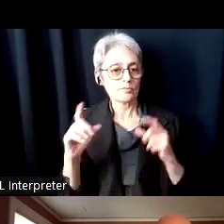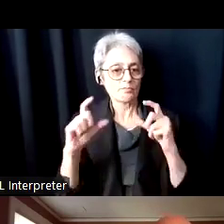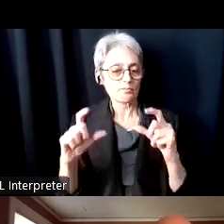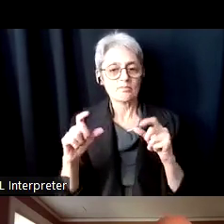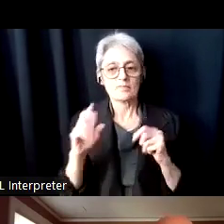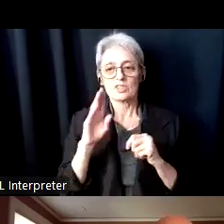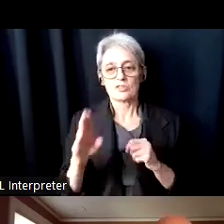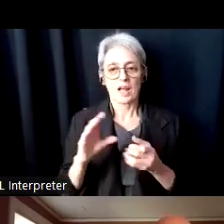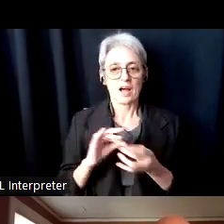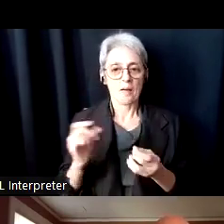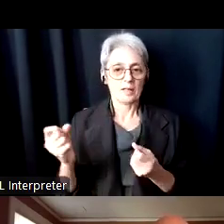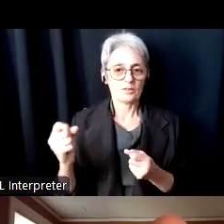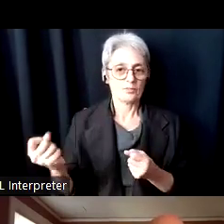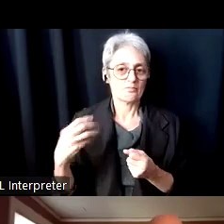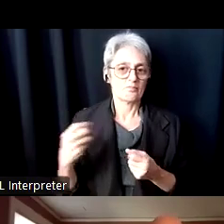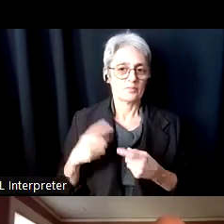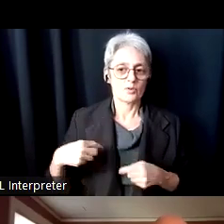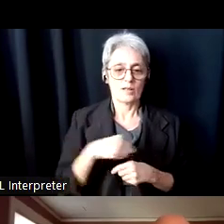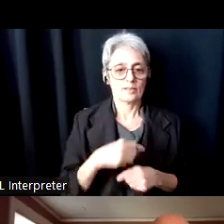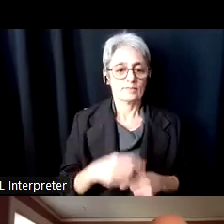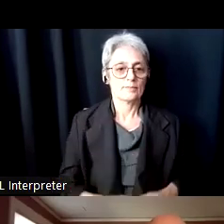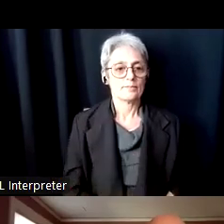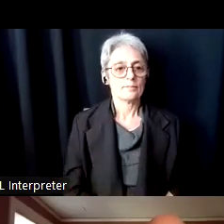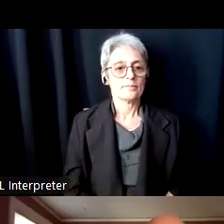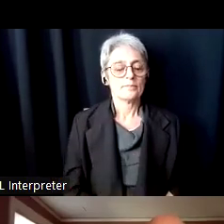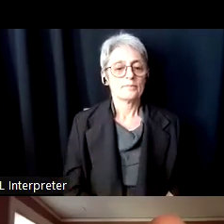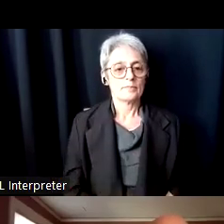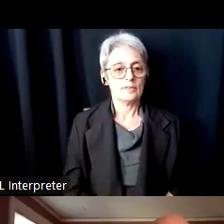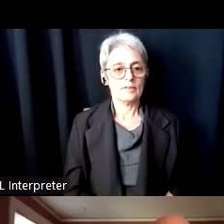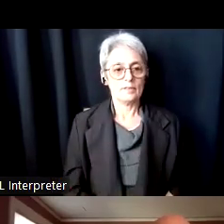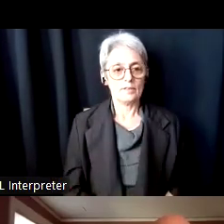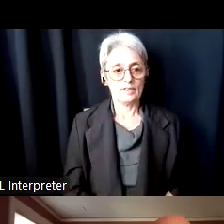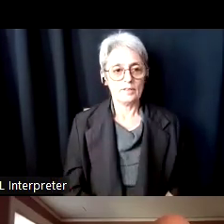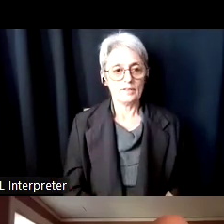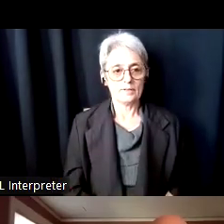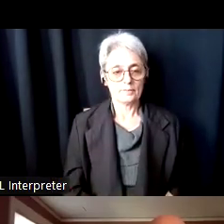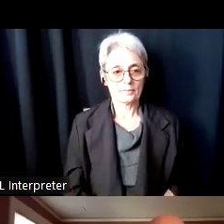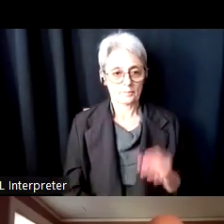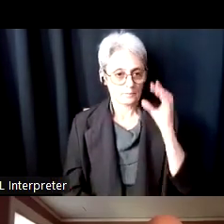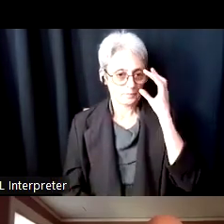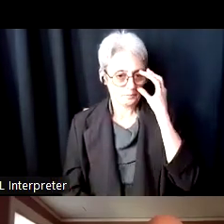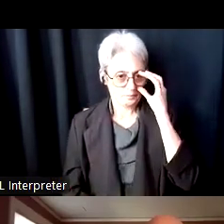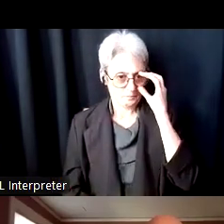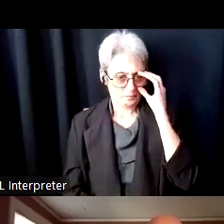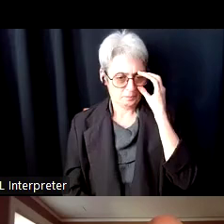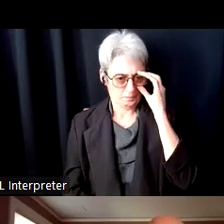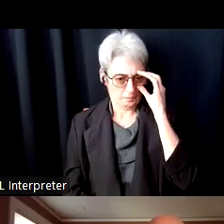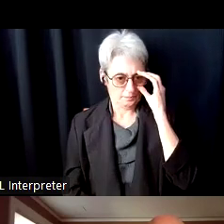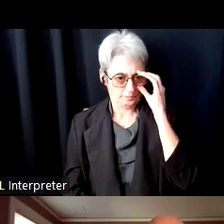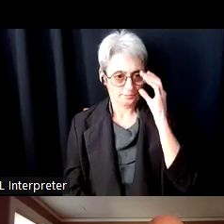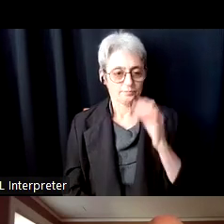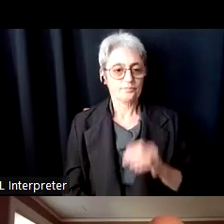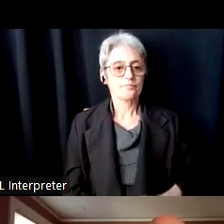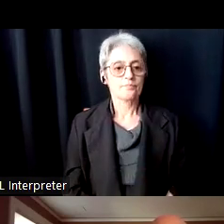received. In the next slide, I want to briefly highlight the theme of transportation. We received a significant amount